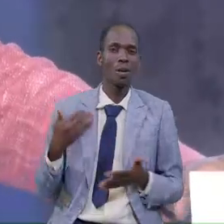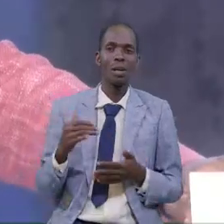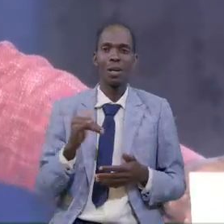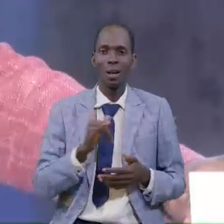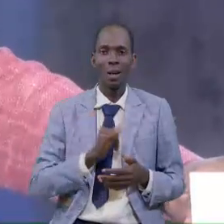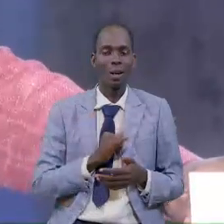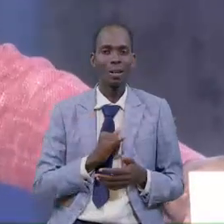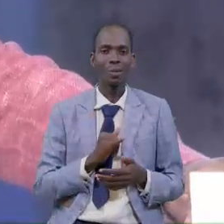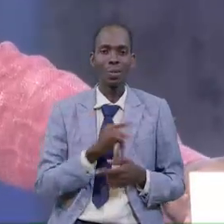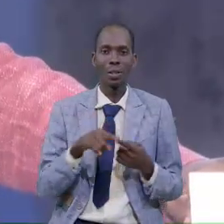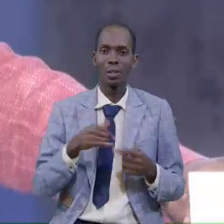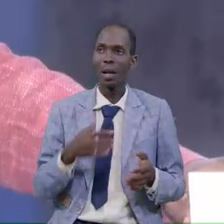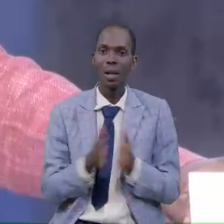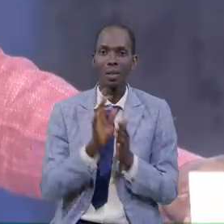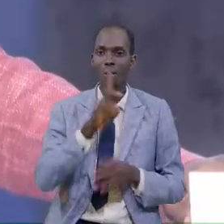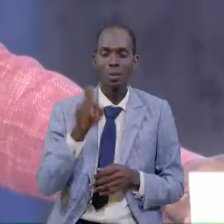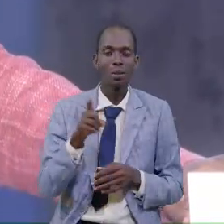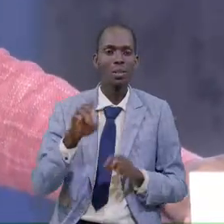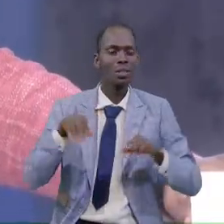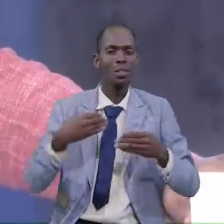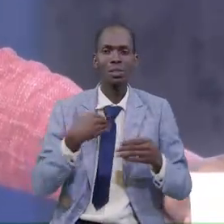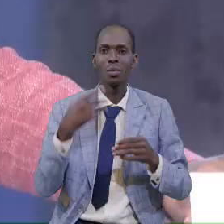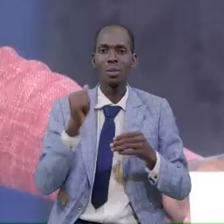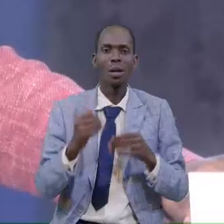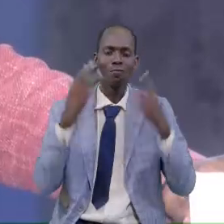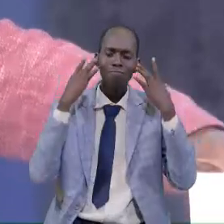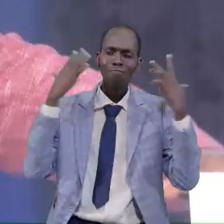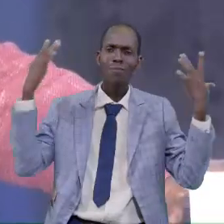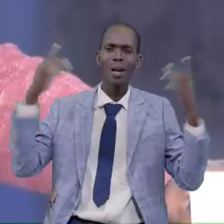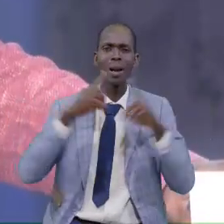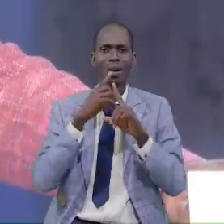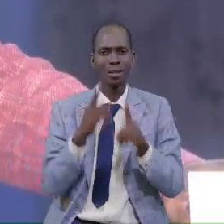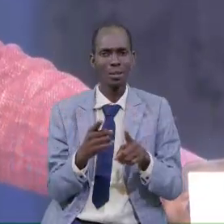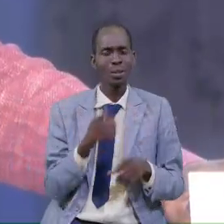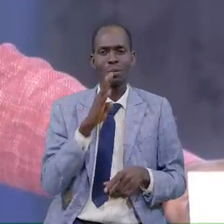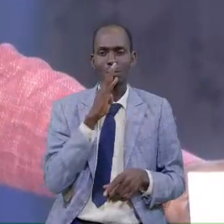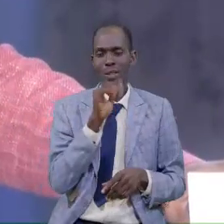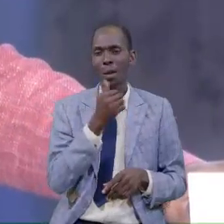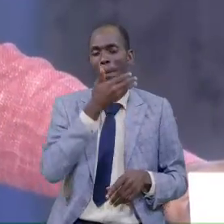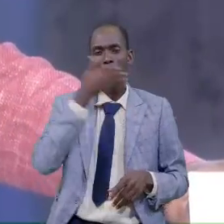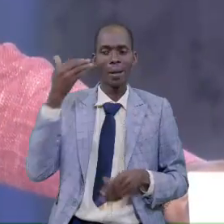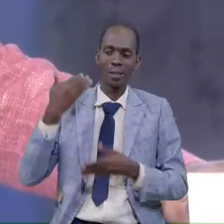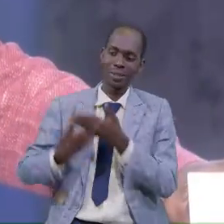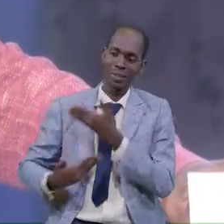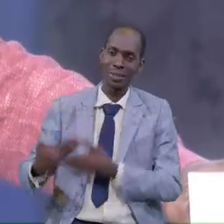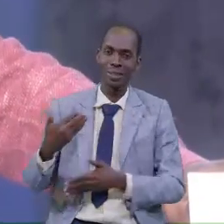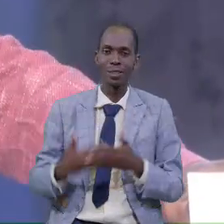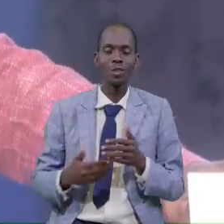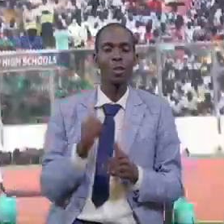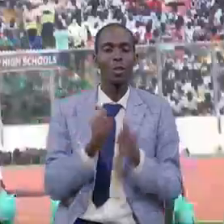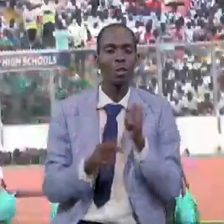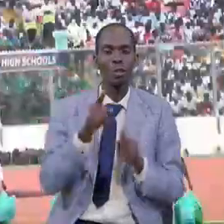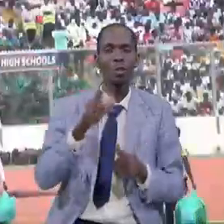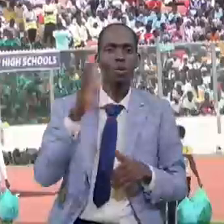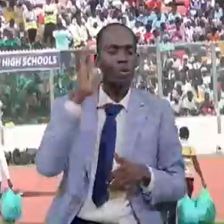they all gave me a loud answer. Now, be a better generation. I said, which one would you rather be?